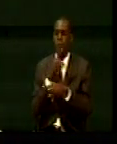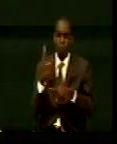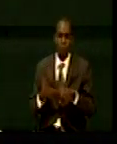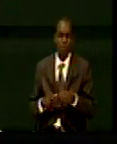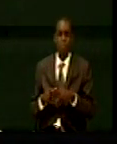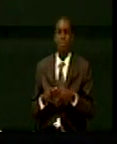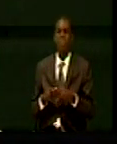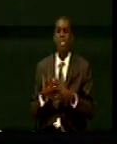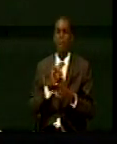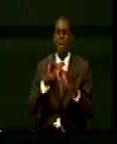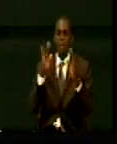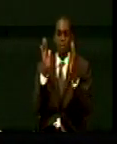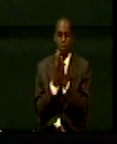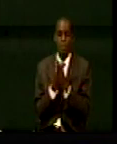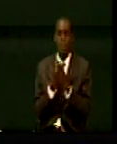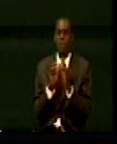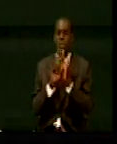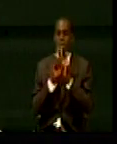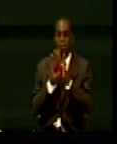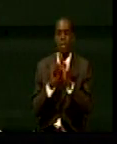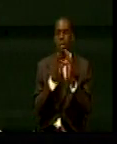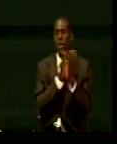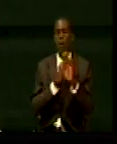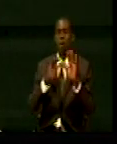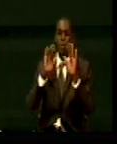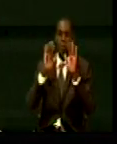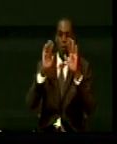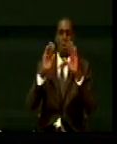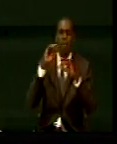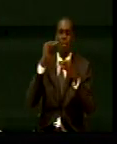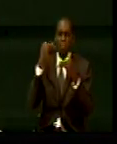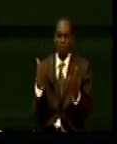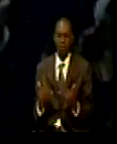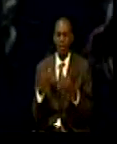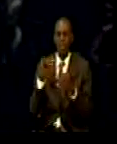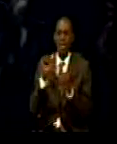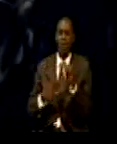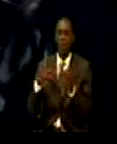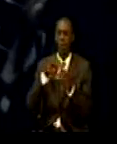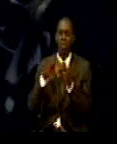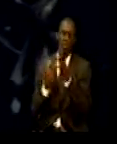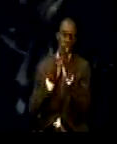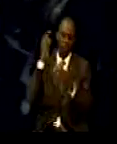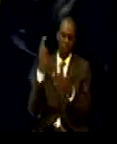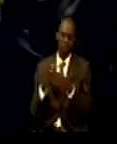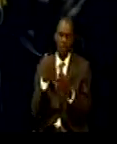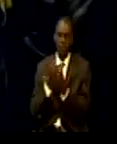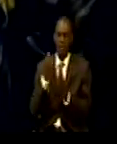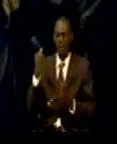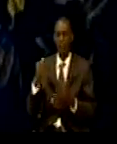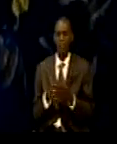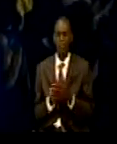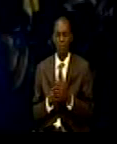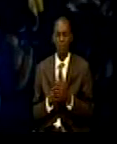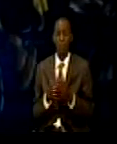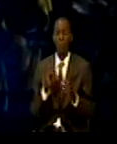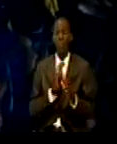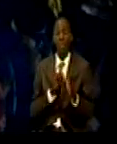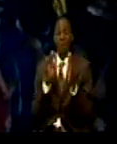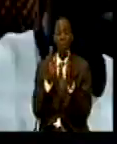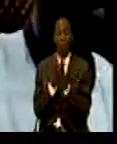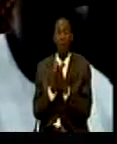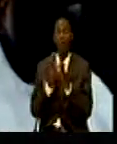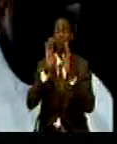pray, signs and wonders, every now in Jesus' name. And I pray